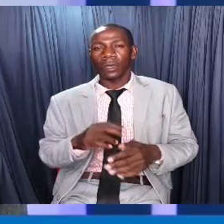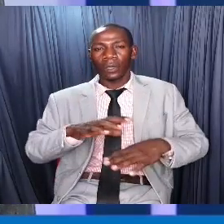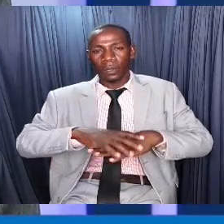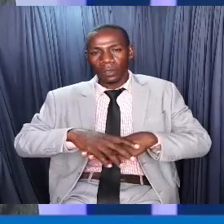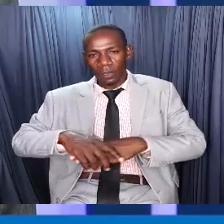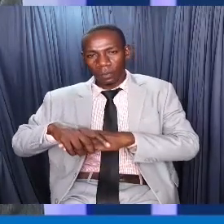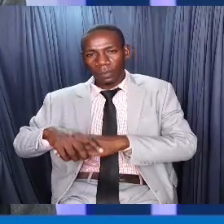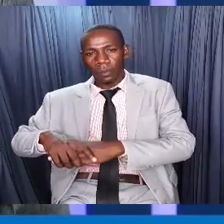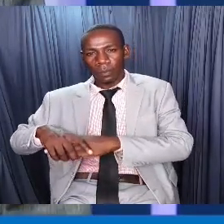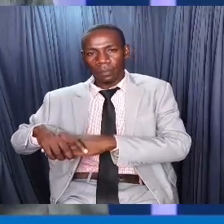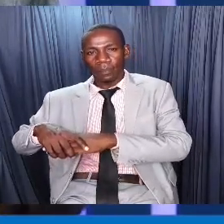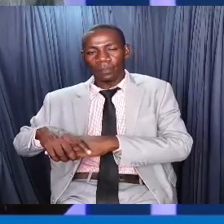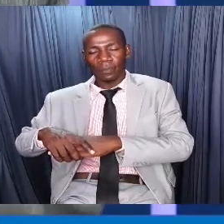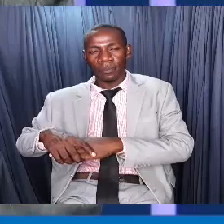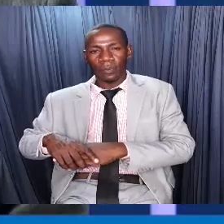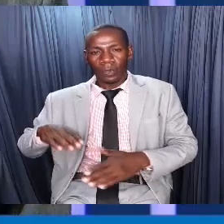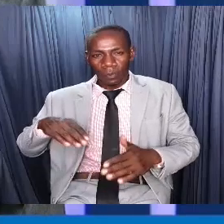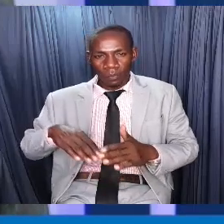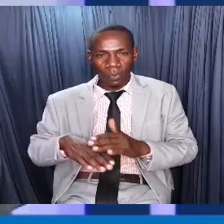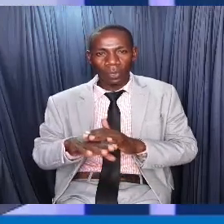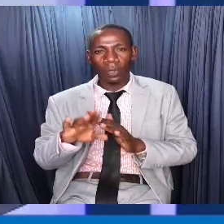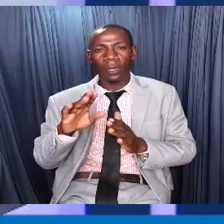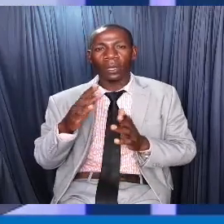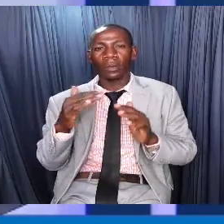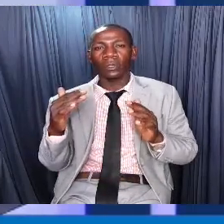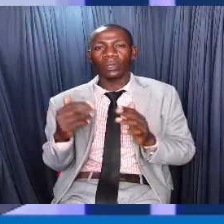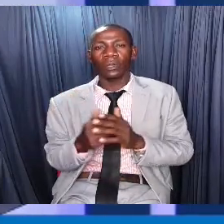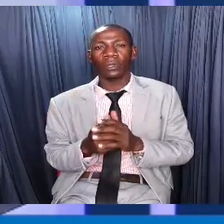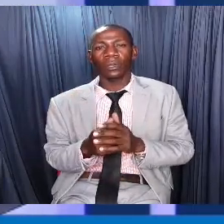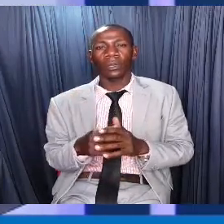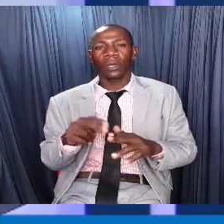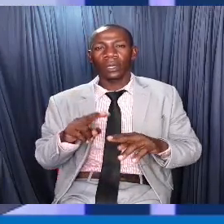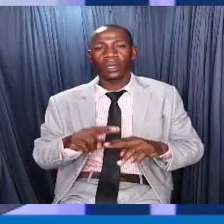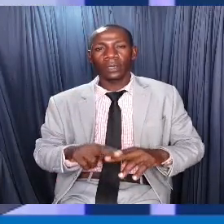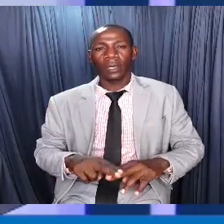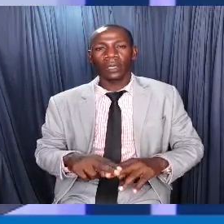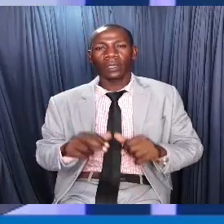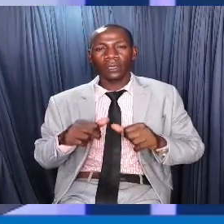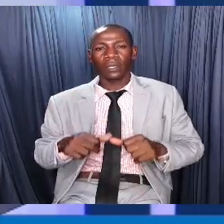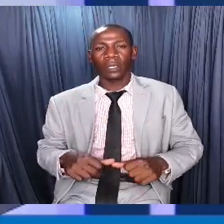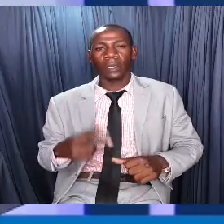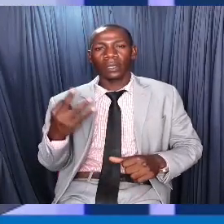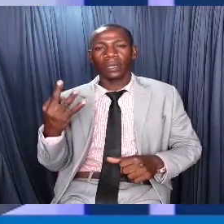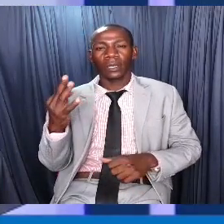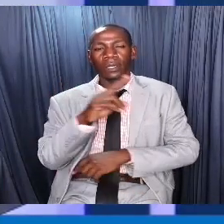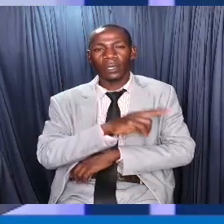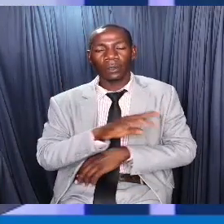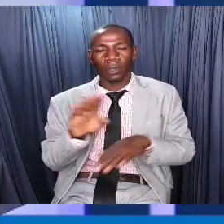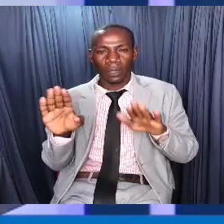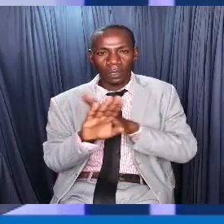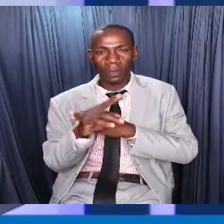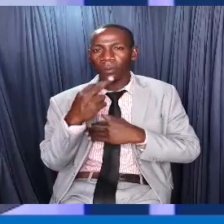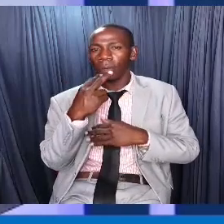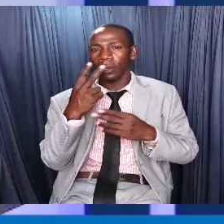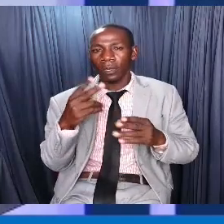mkono. I was held my hand. Nikaenda nikaingizwa kwa hiyo nyumba. I was guided to the house. Nimekaa siku tatu. Stayed for 3 days. Usiku mmoja nikaona mtu. One night I saw